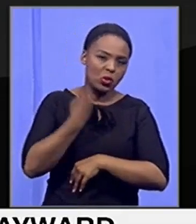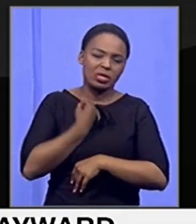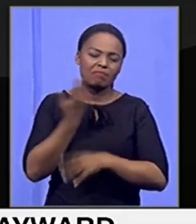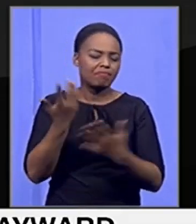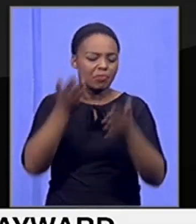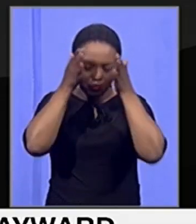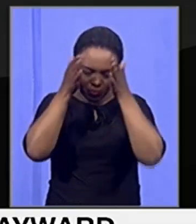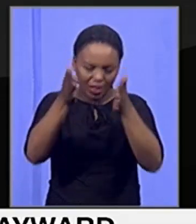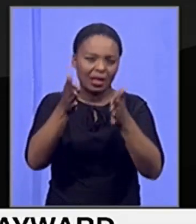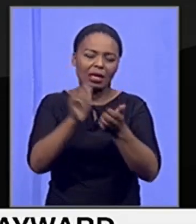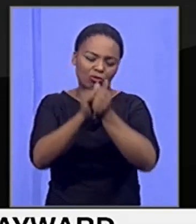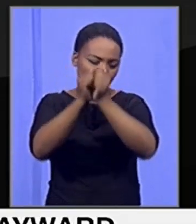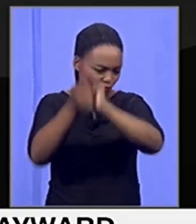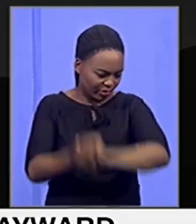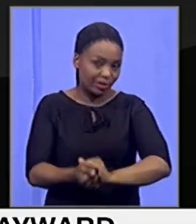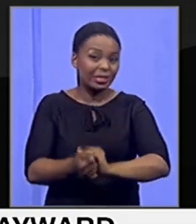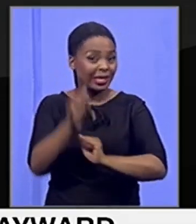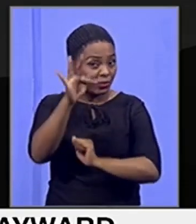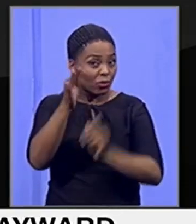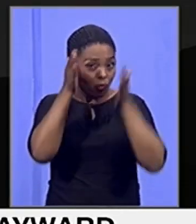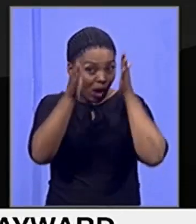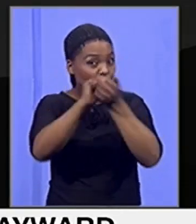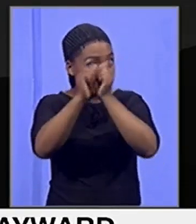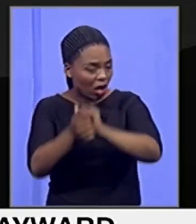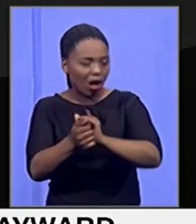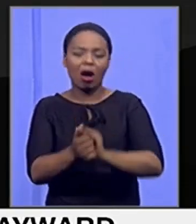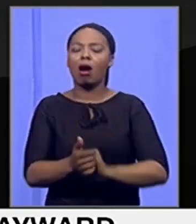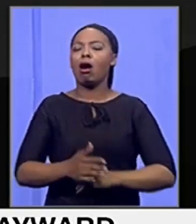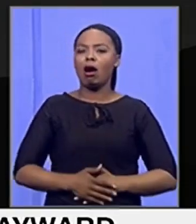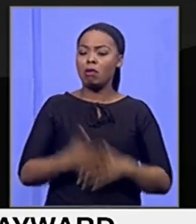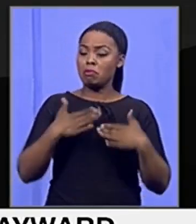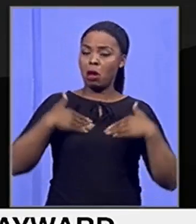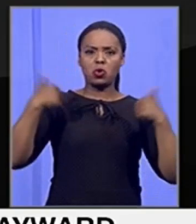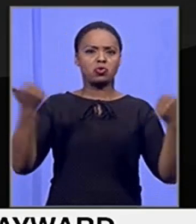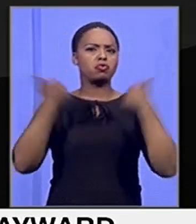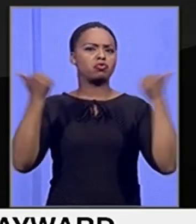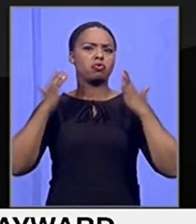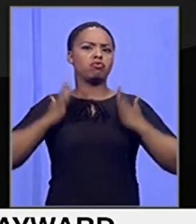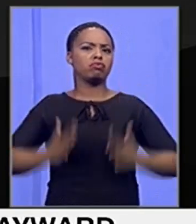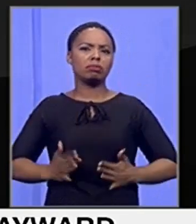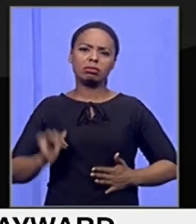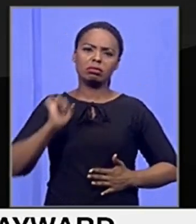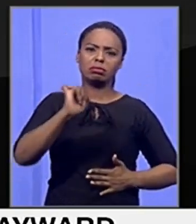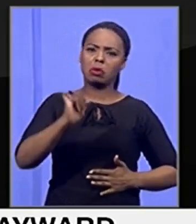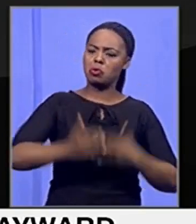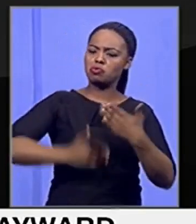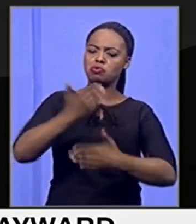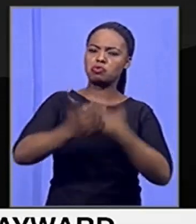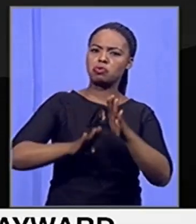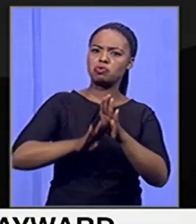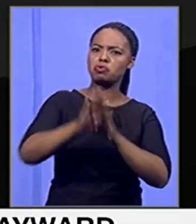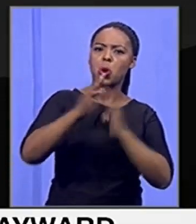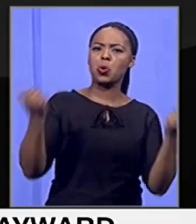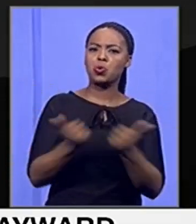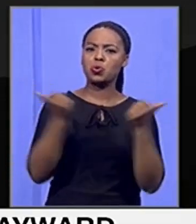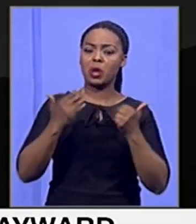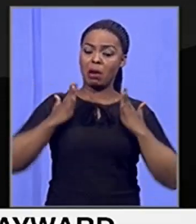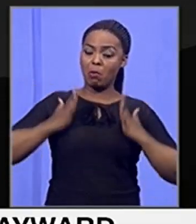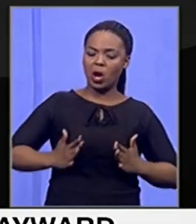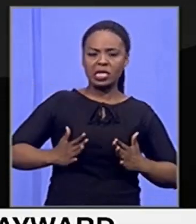dipapadi ga ba tsene ka gara dipapadi di dira gore mmele wa gago di lokile ge mmele o kile o kgona go